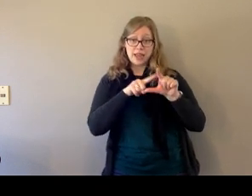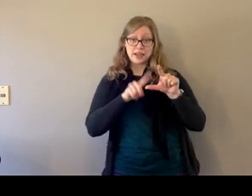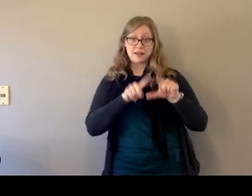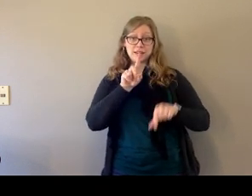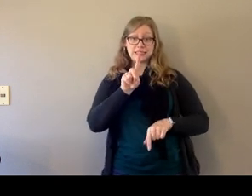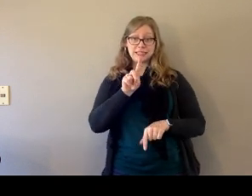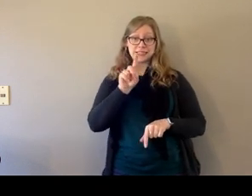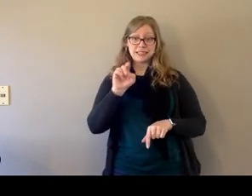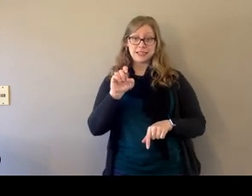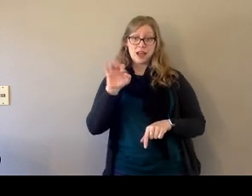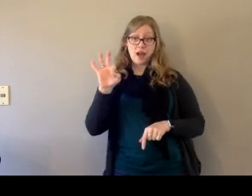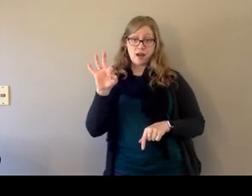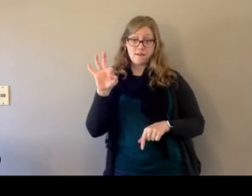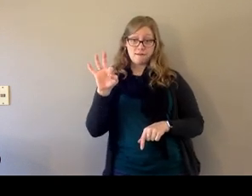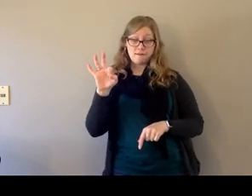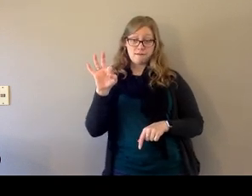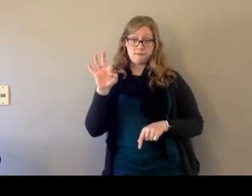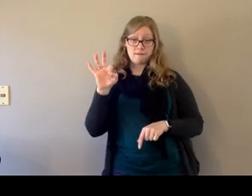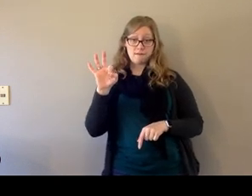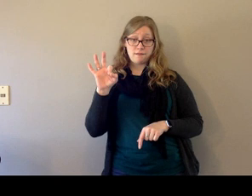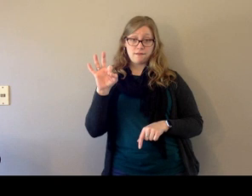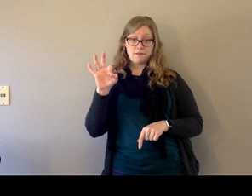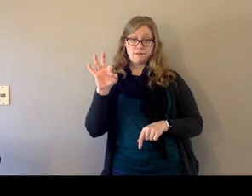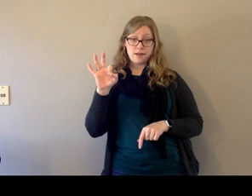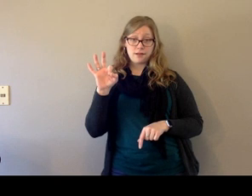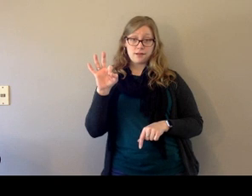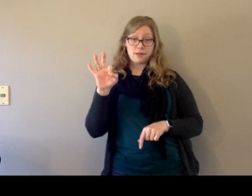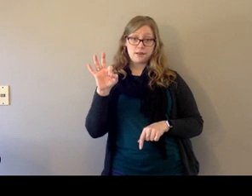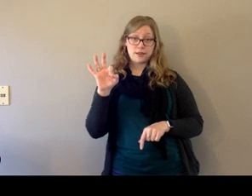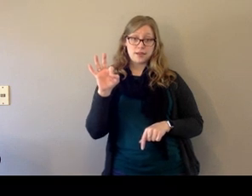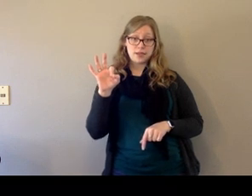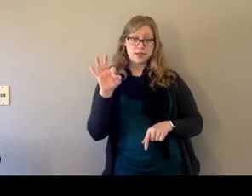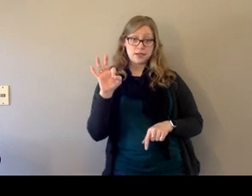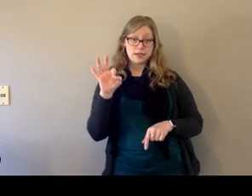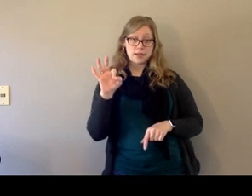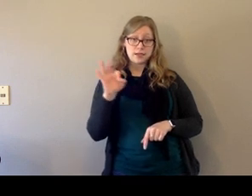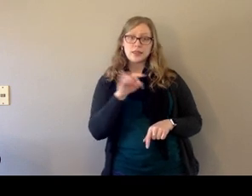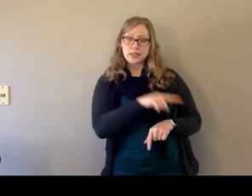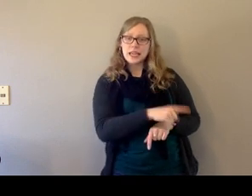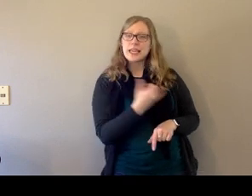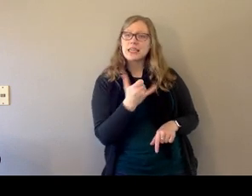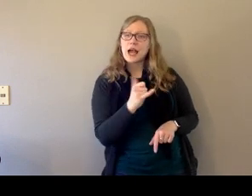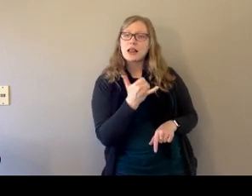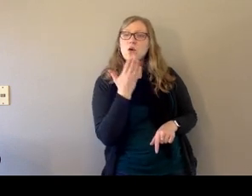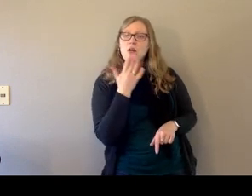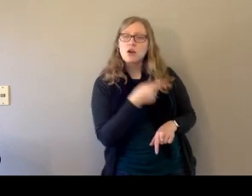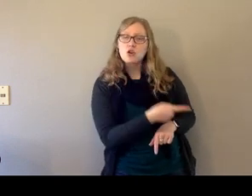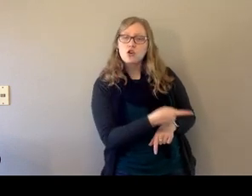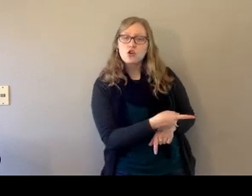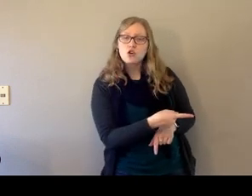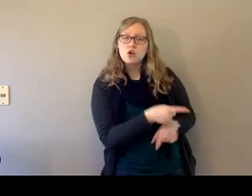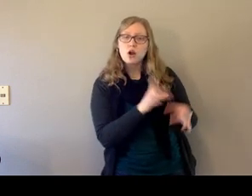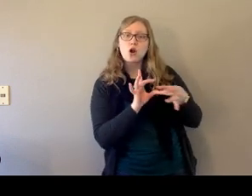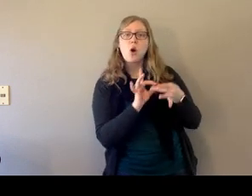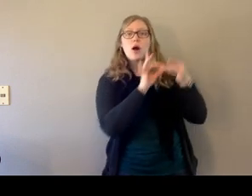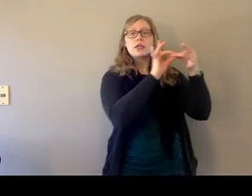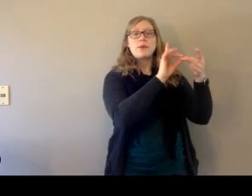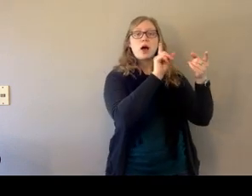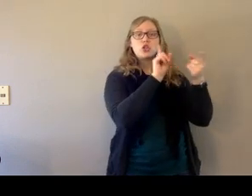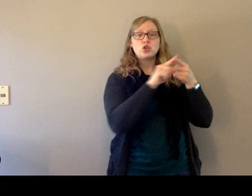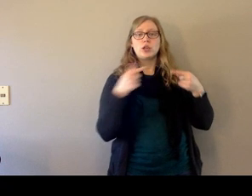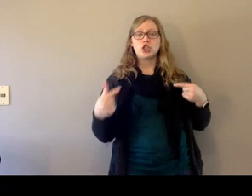DEF, so DEF, which is this angle right here, corresponds to this angle